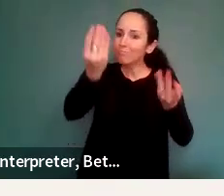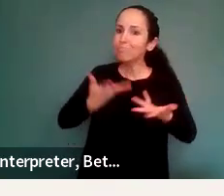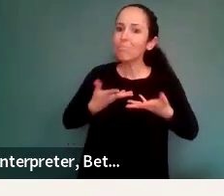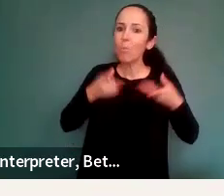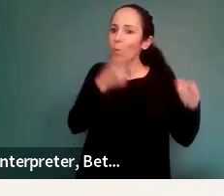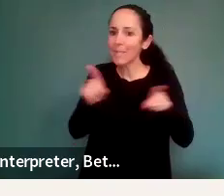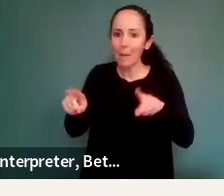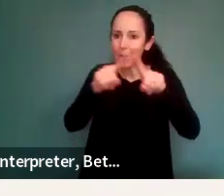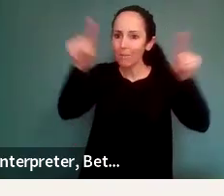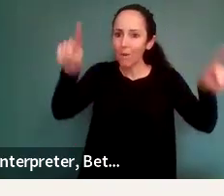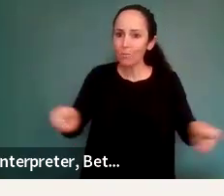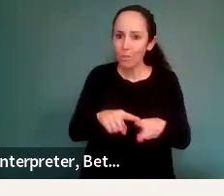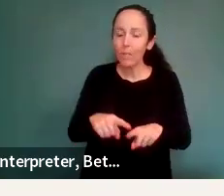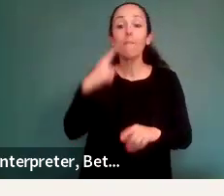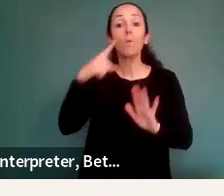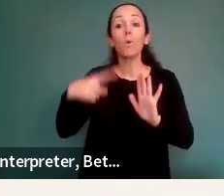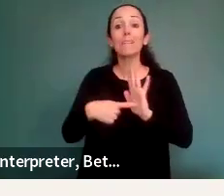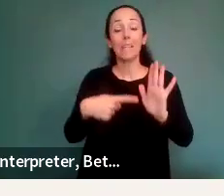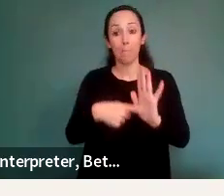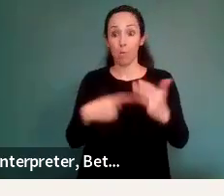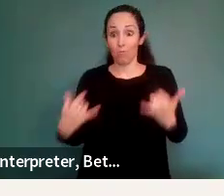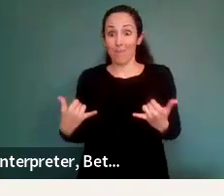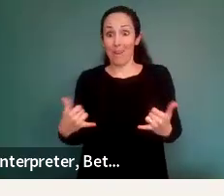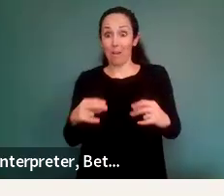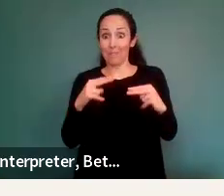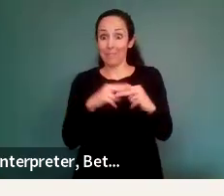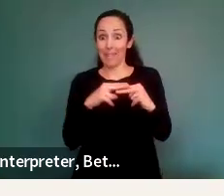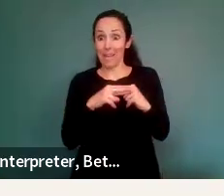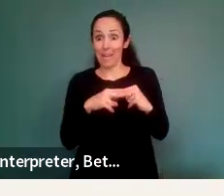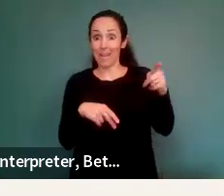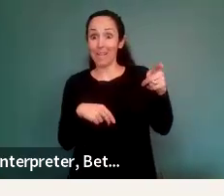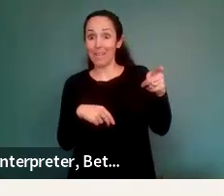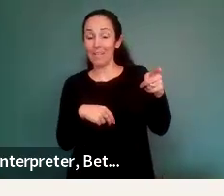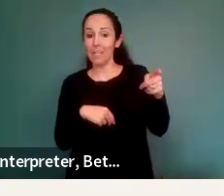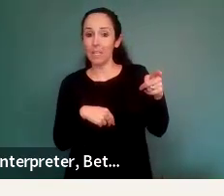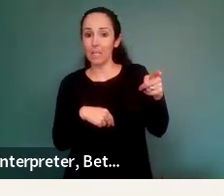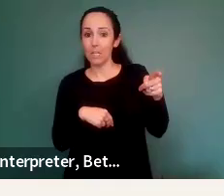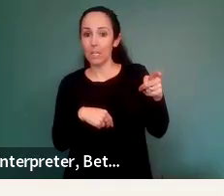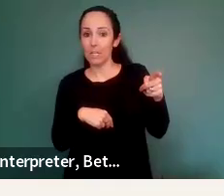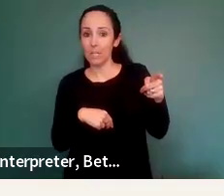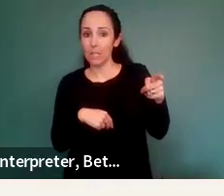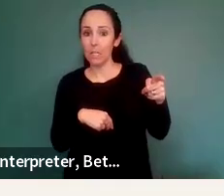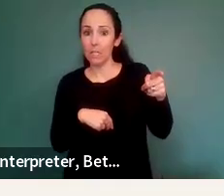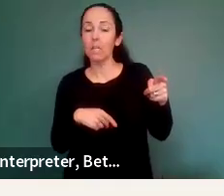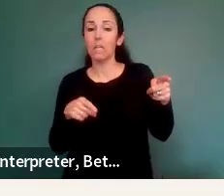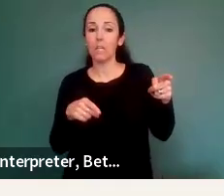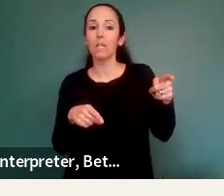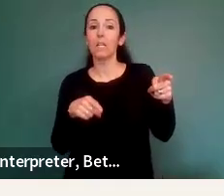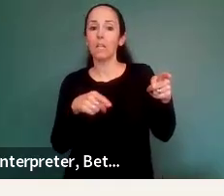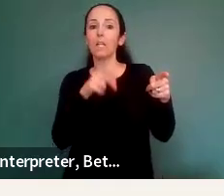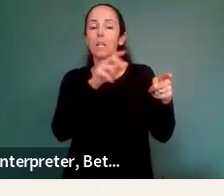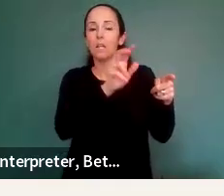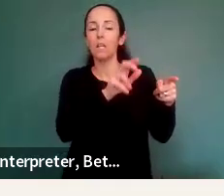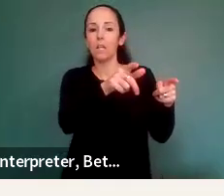wanting to read my slideshow, because I have the PowerPoint open. Syllabus underline no intro to accessible universe PowerPoint slideshow dash intro